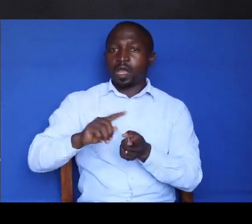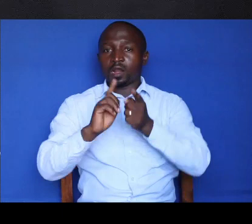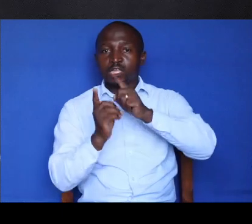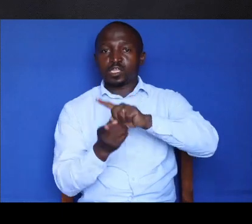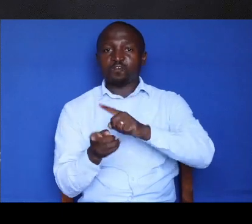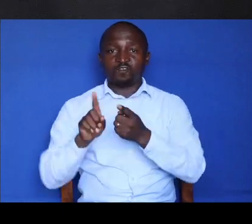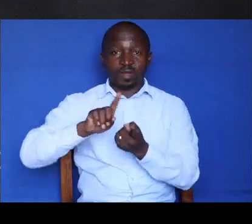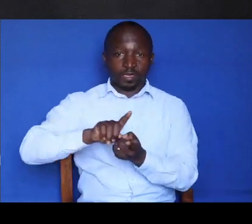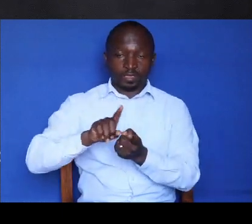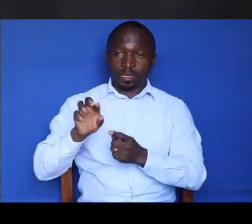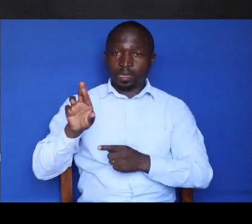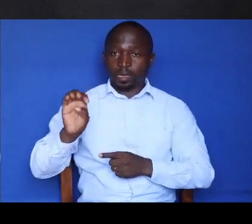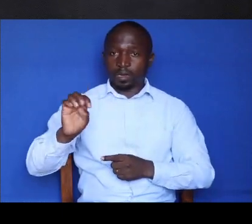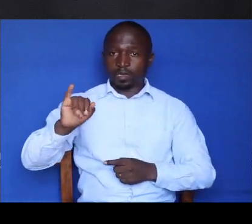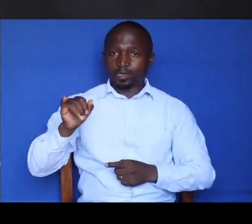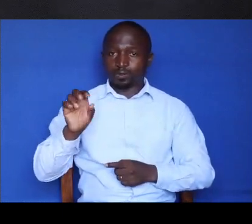rejuvenation.